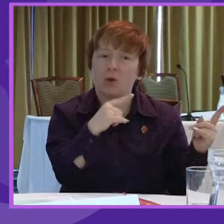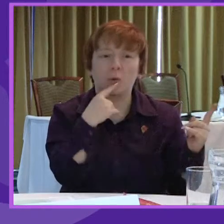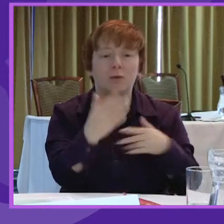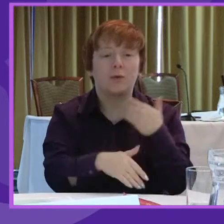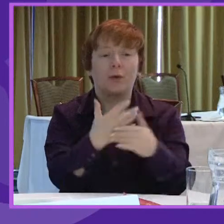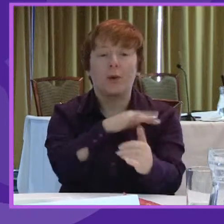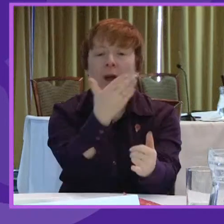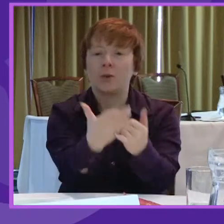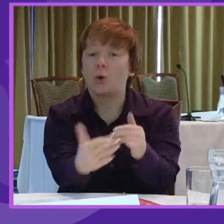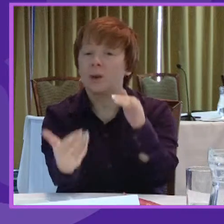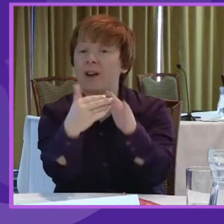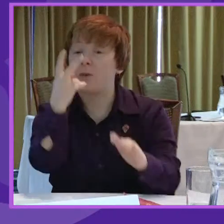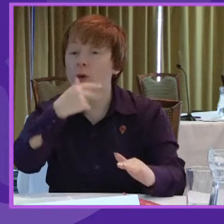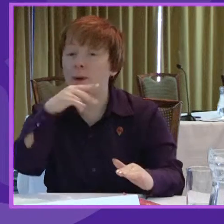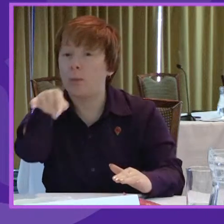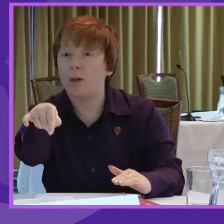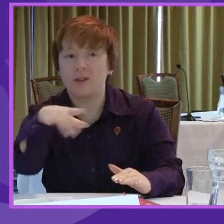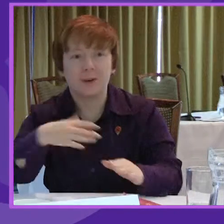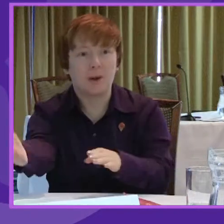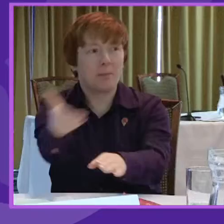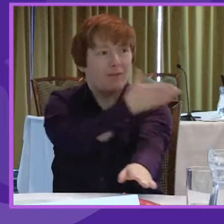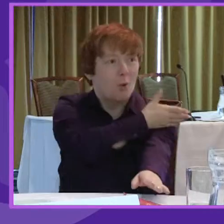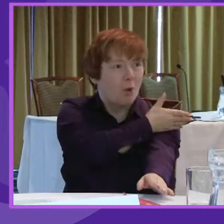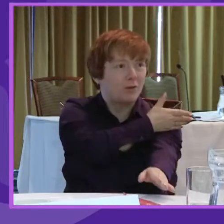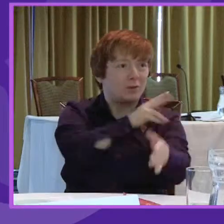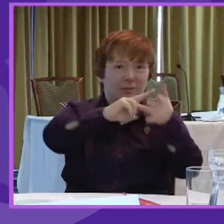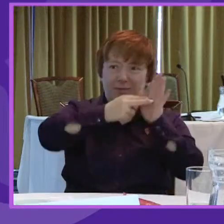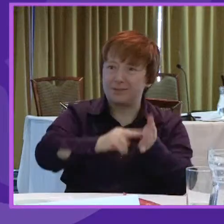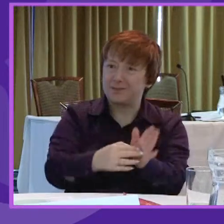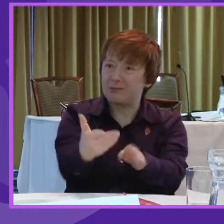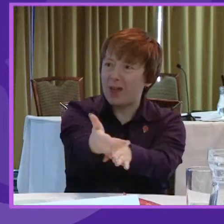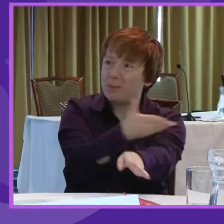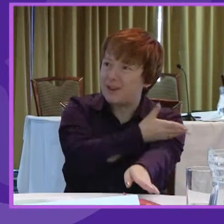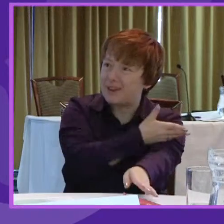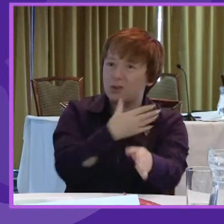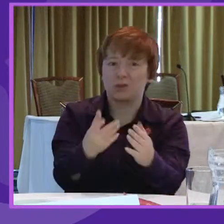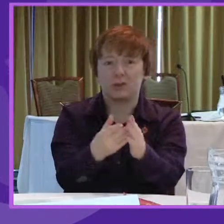add a paragraph. And they need to be central to the whole planning of that and not an add-on.